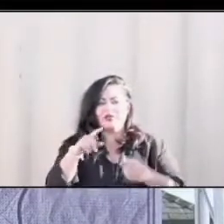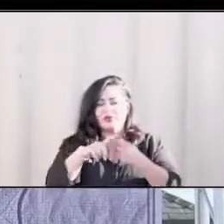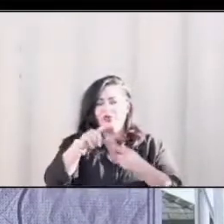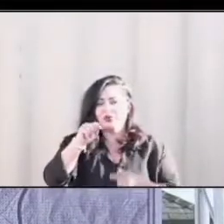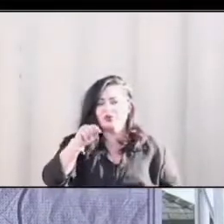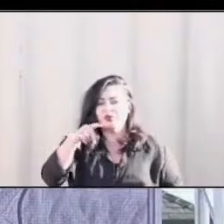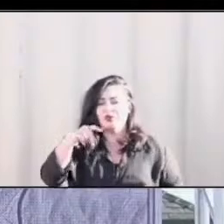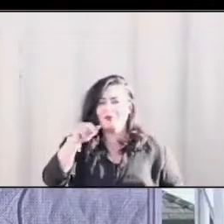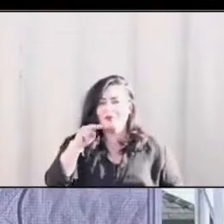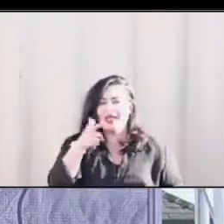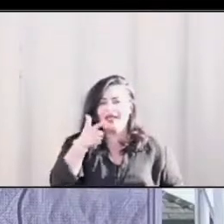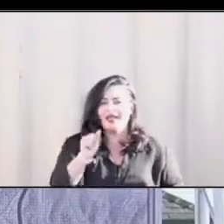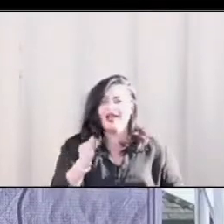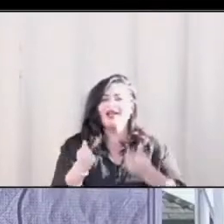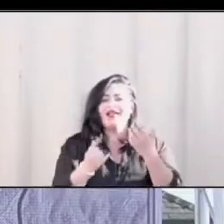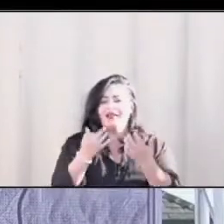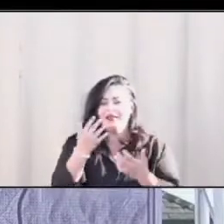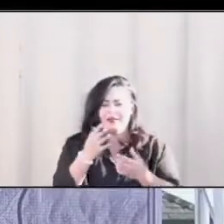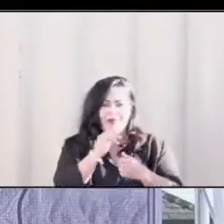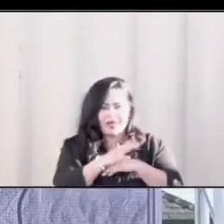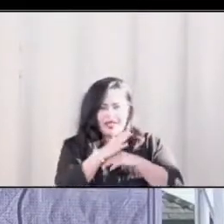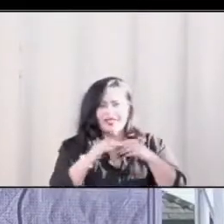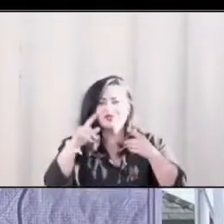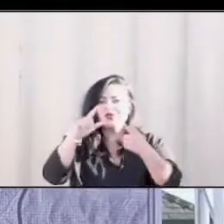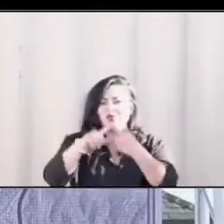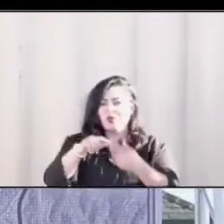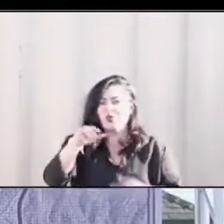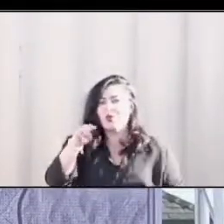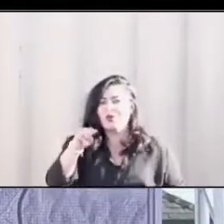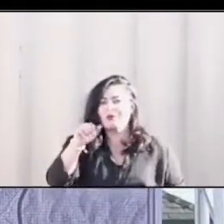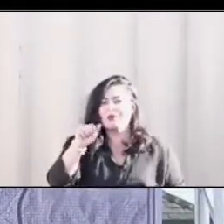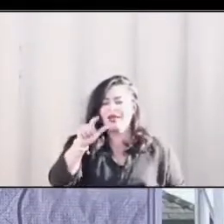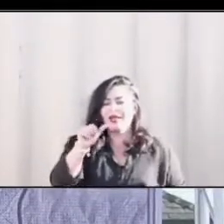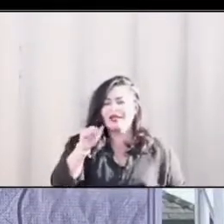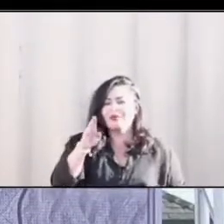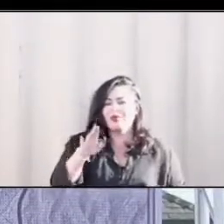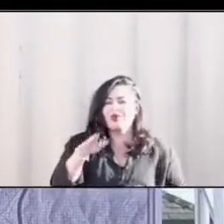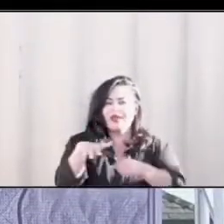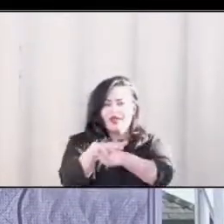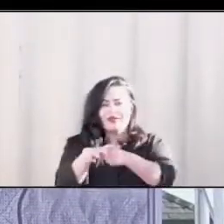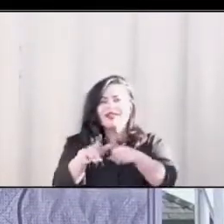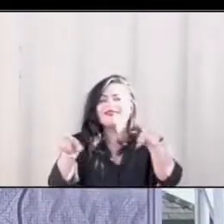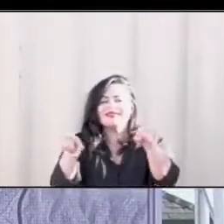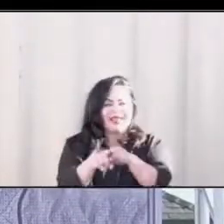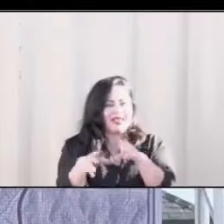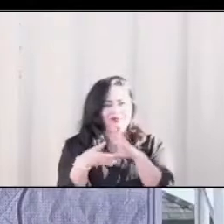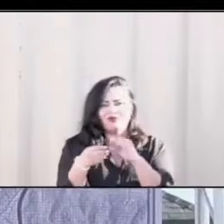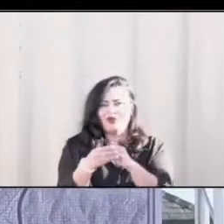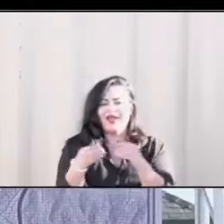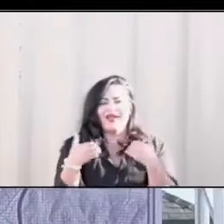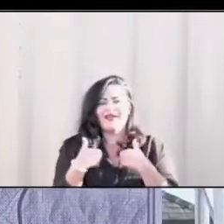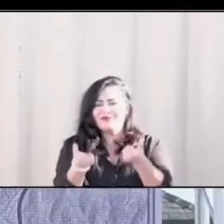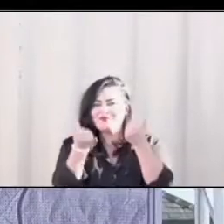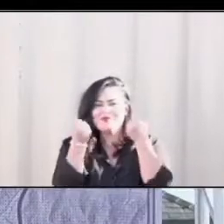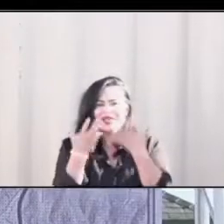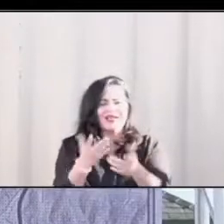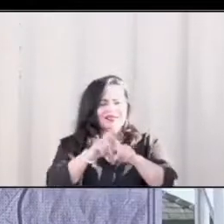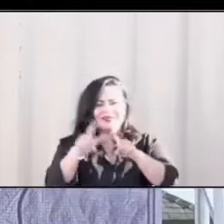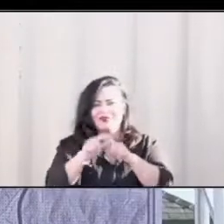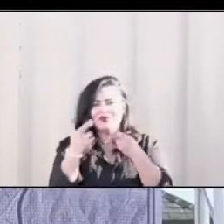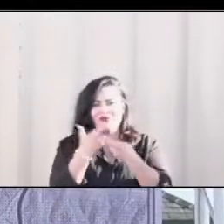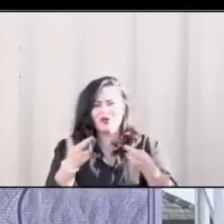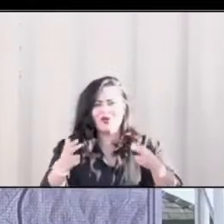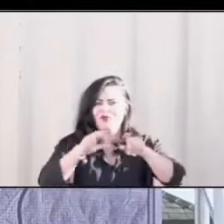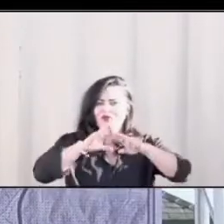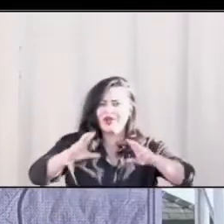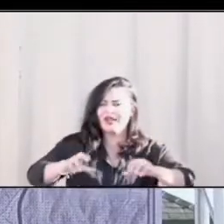beach side, Las Flores, and all the way to Malibu there on the bottom left of the map, same story. We have a lot of resources still going around all the structures